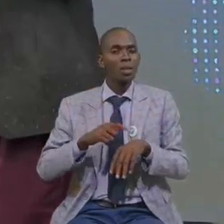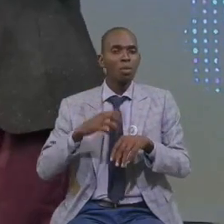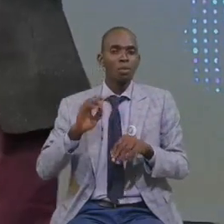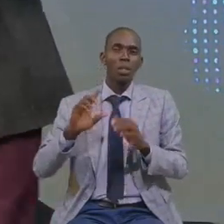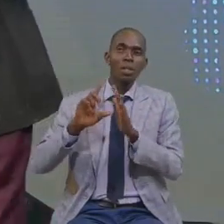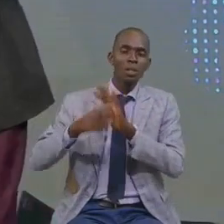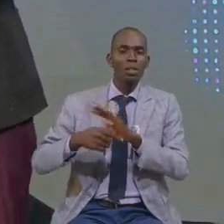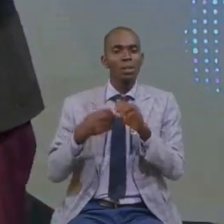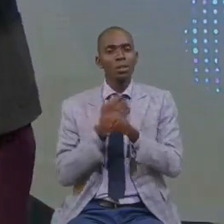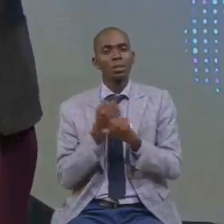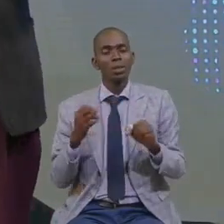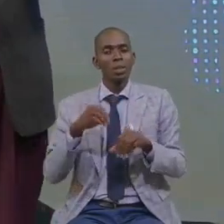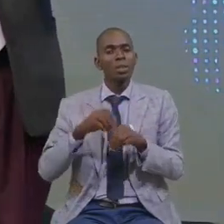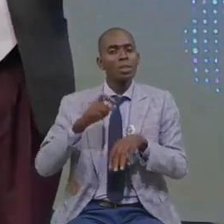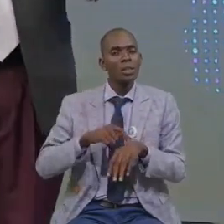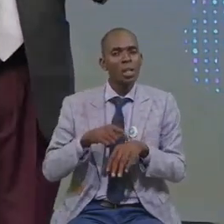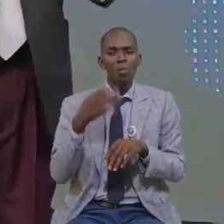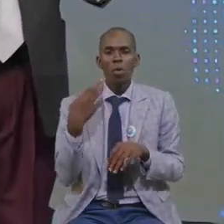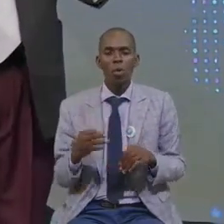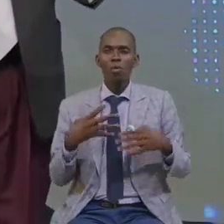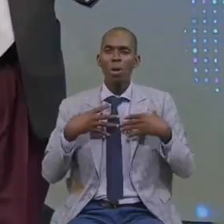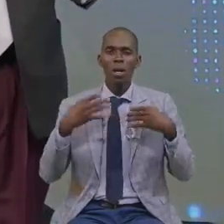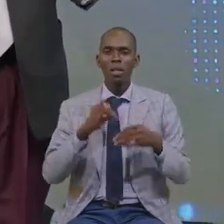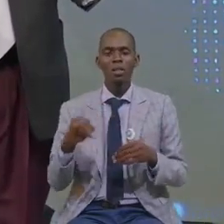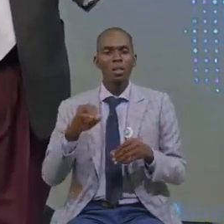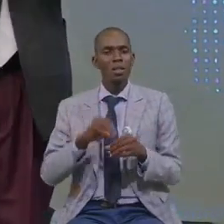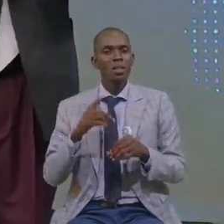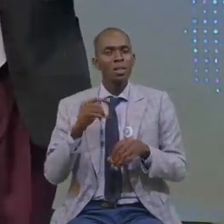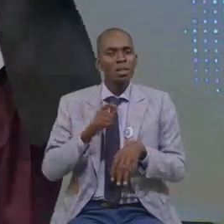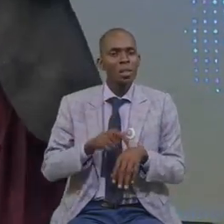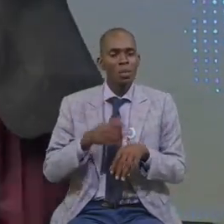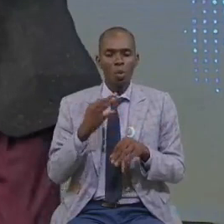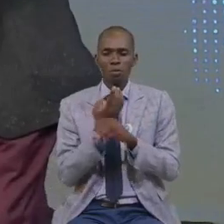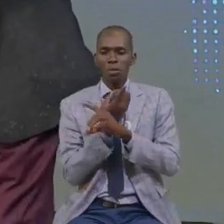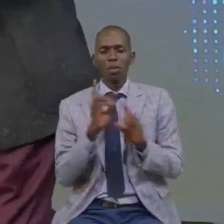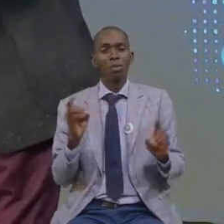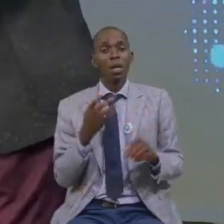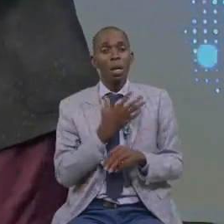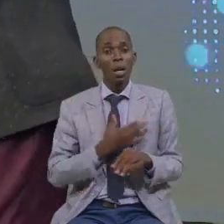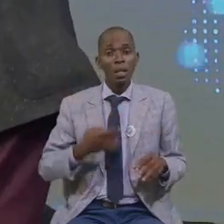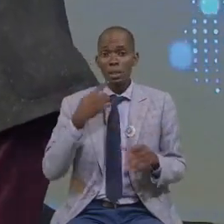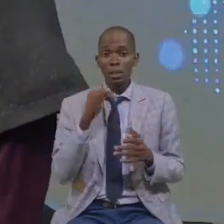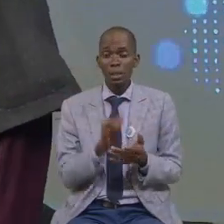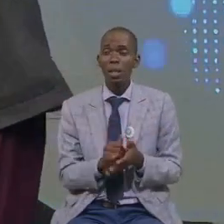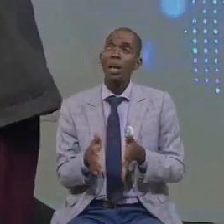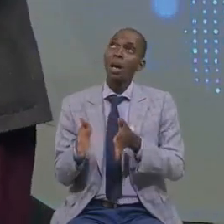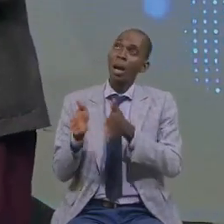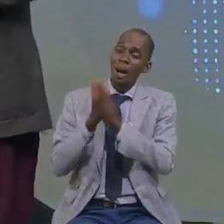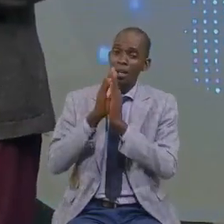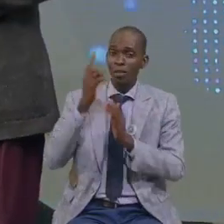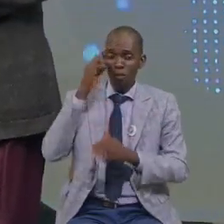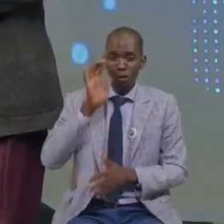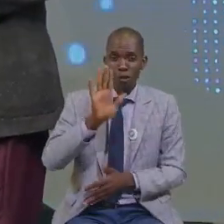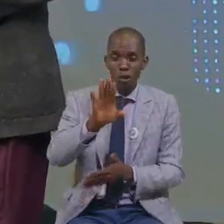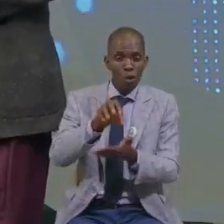salvation. In the time of healing. In the time of deliverance. And he says, ask for your own